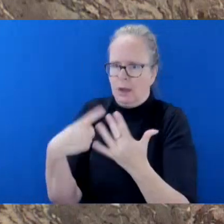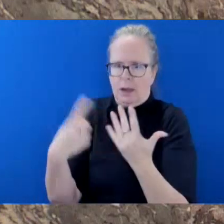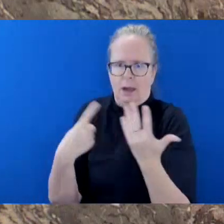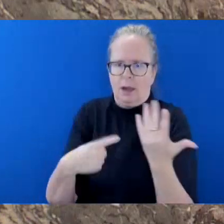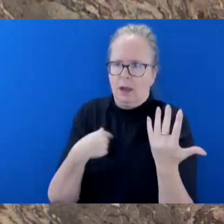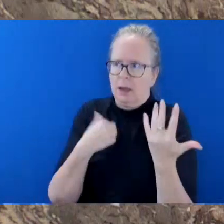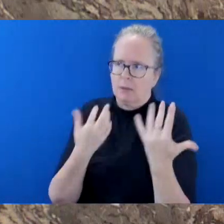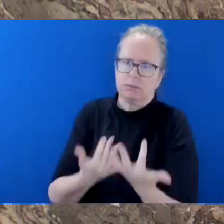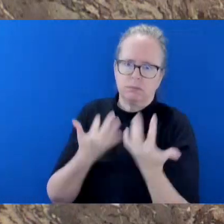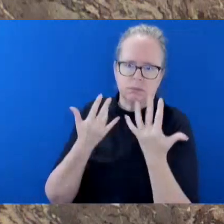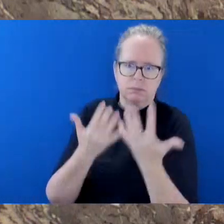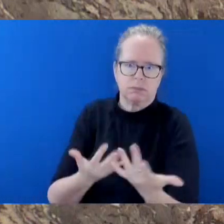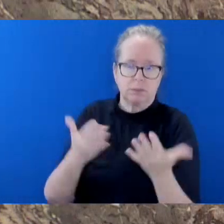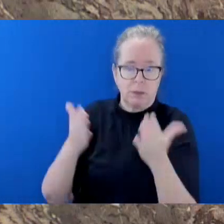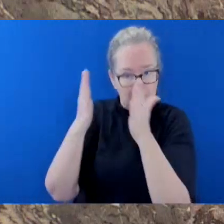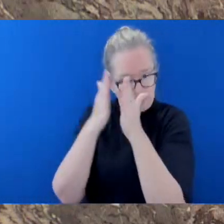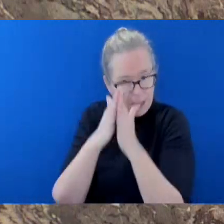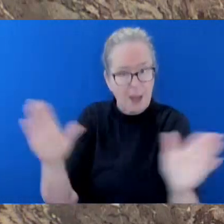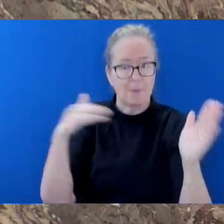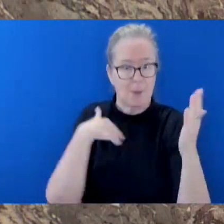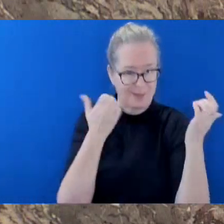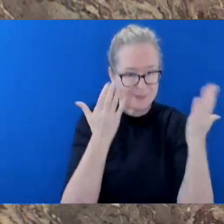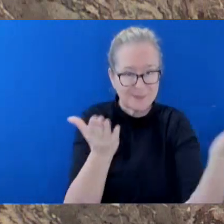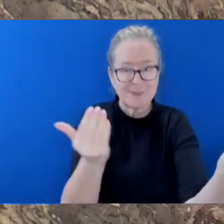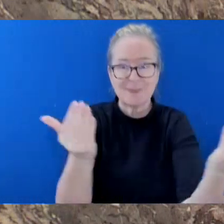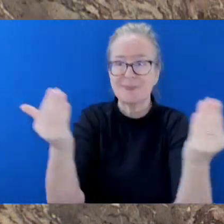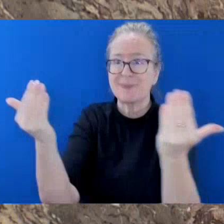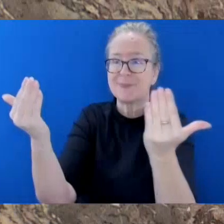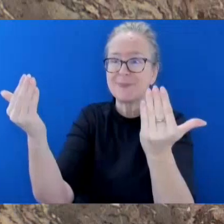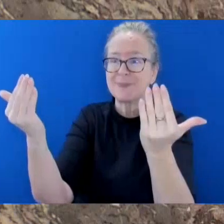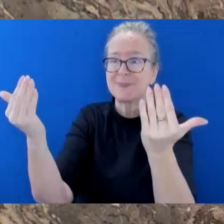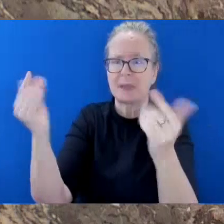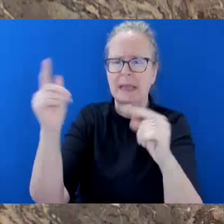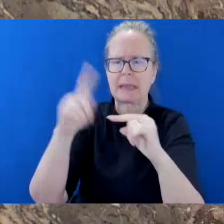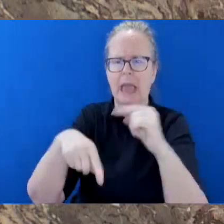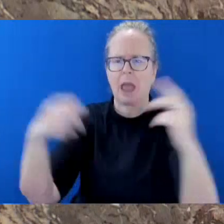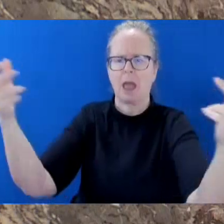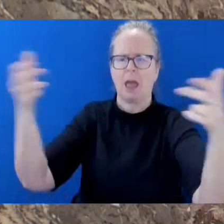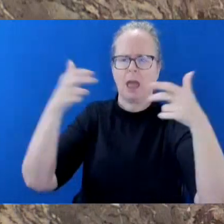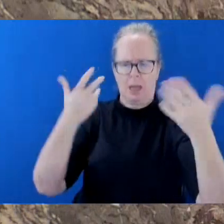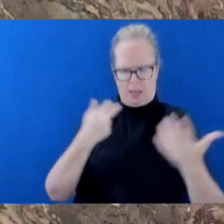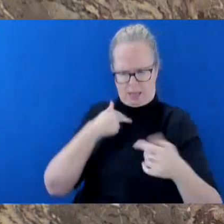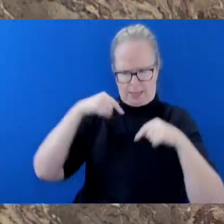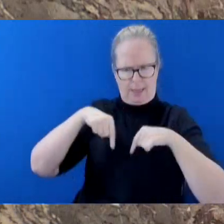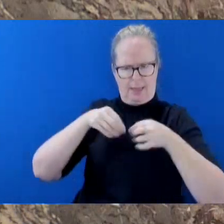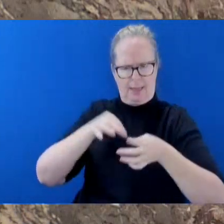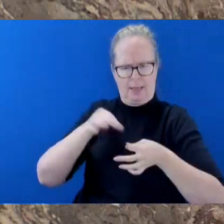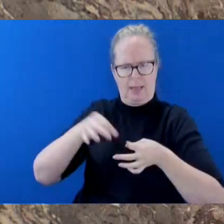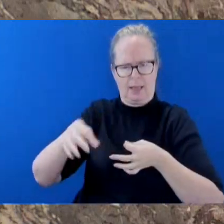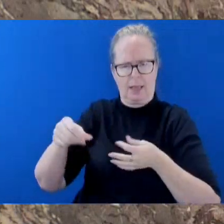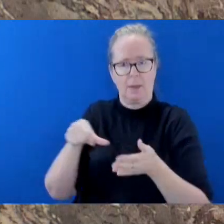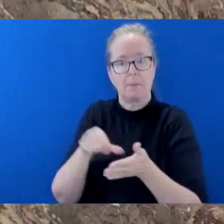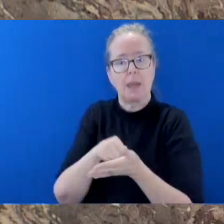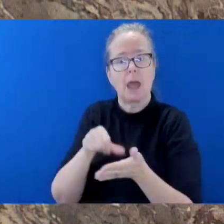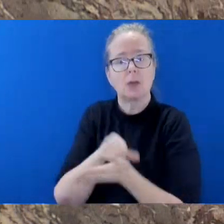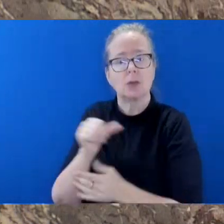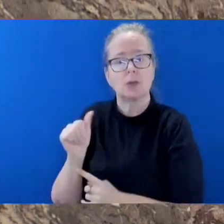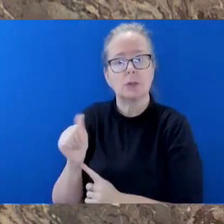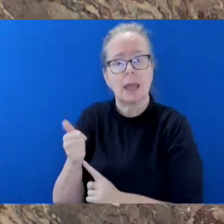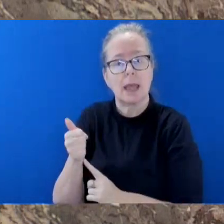involving control over water management. On page 10 of the intentions paper, strategic